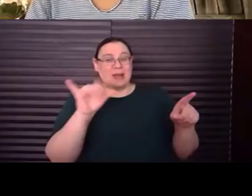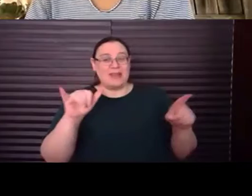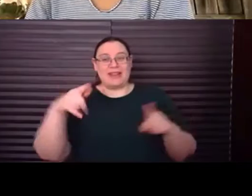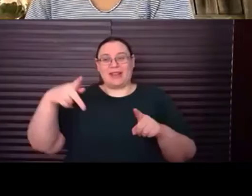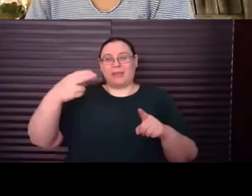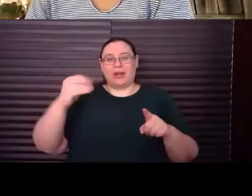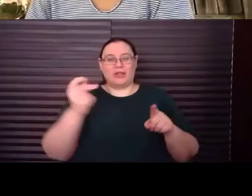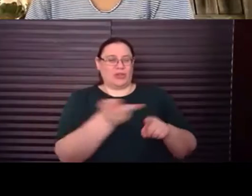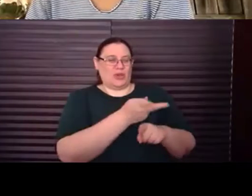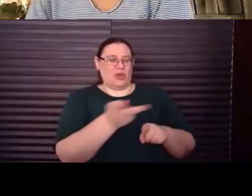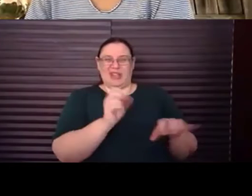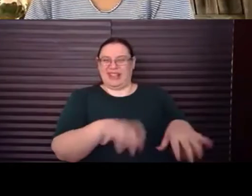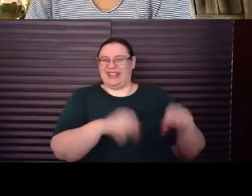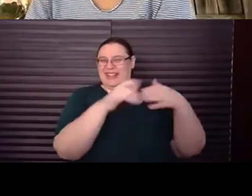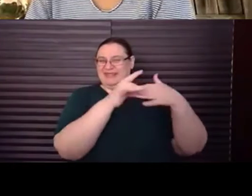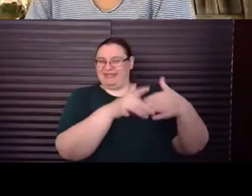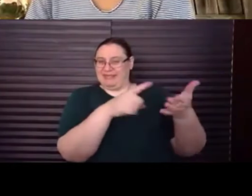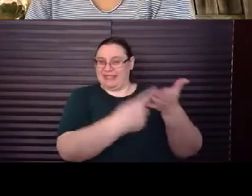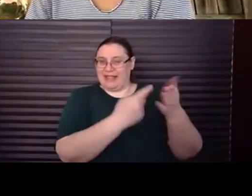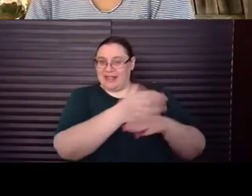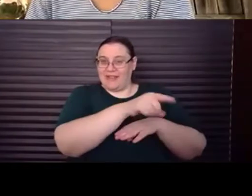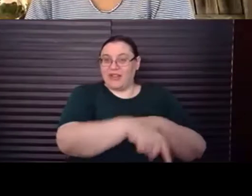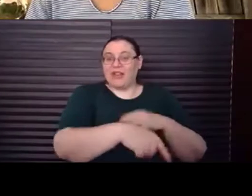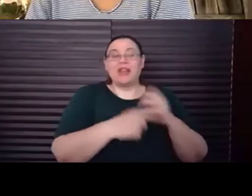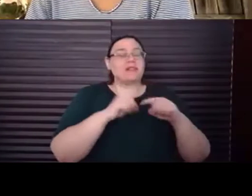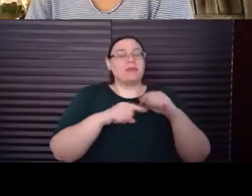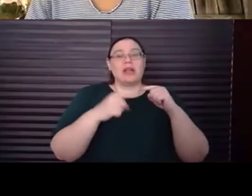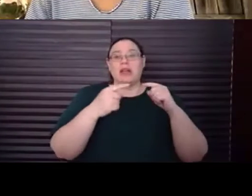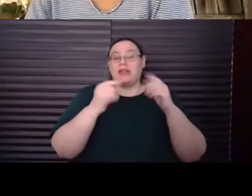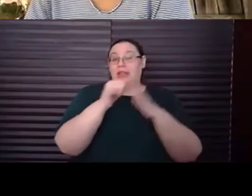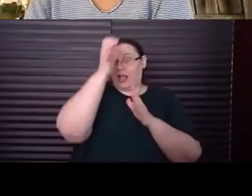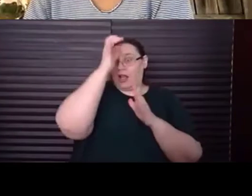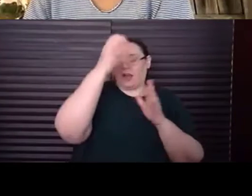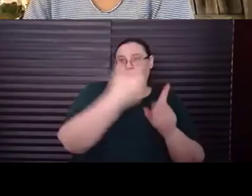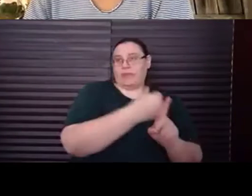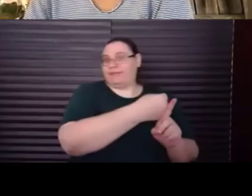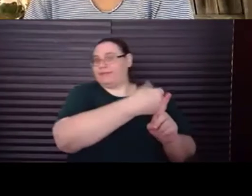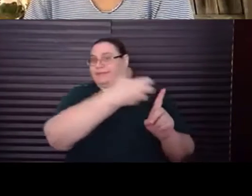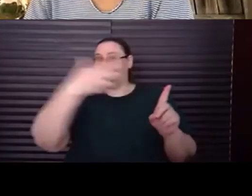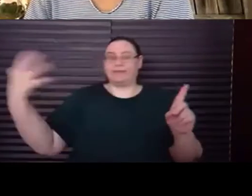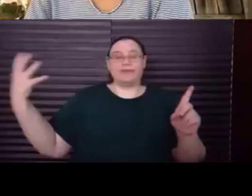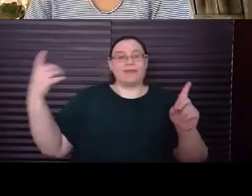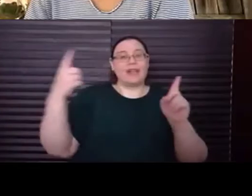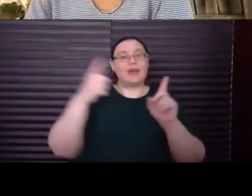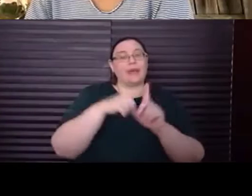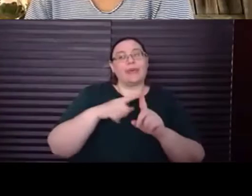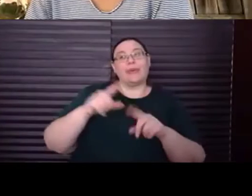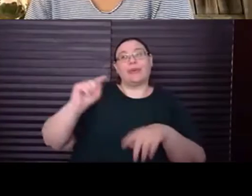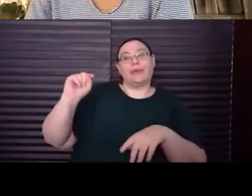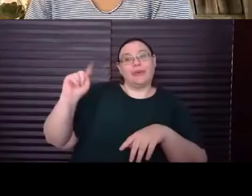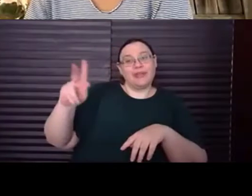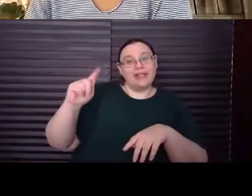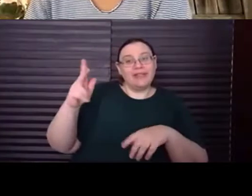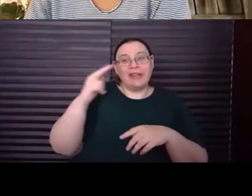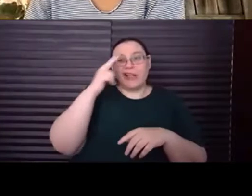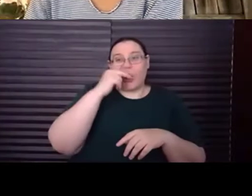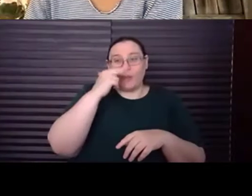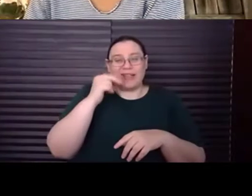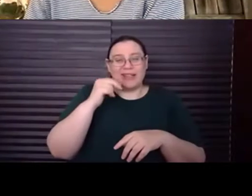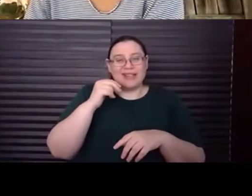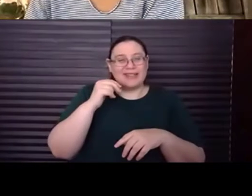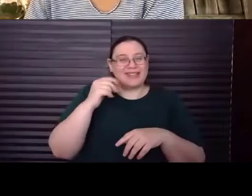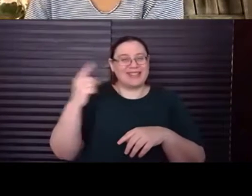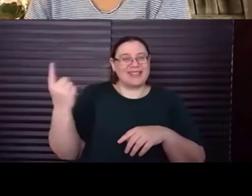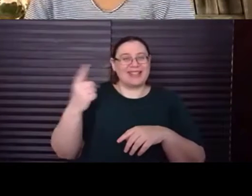and Pancho sort of take it after this, but we've expanded the concept into a TV, comedy, single